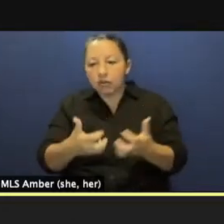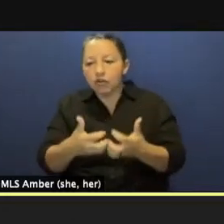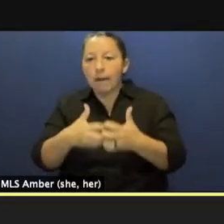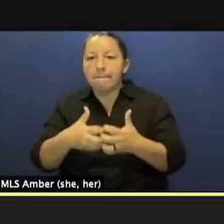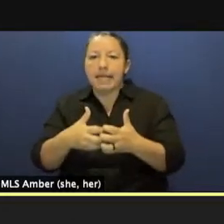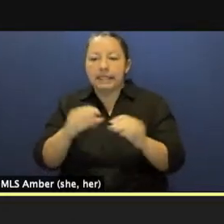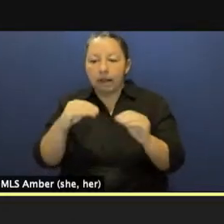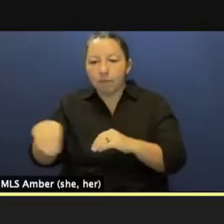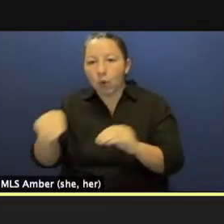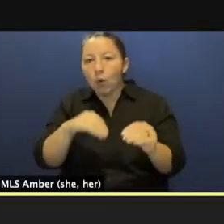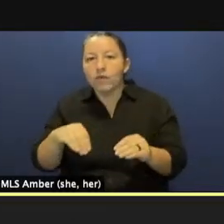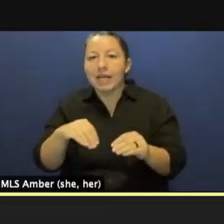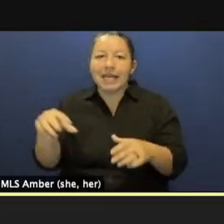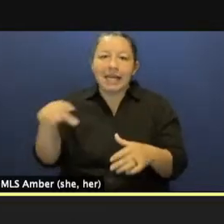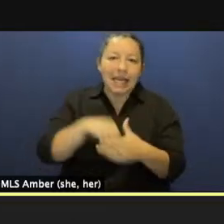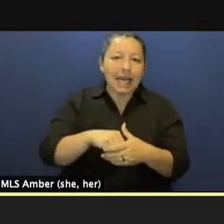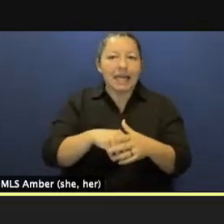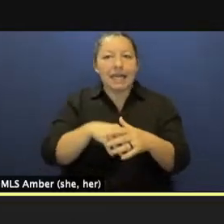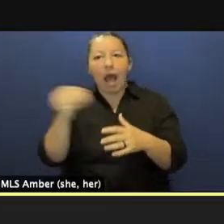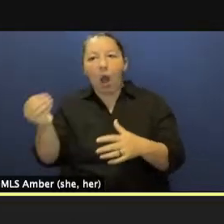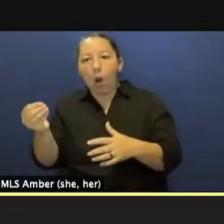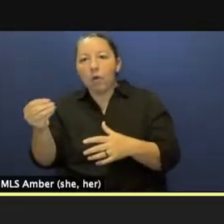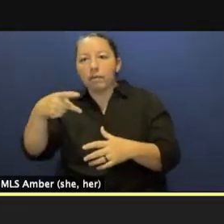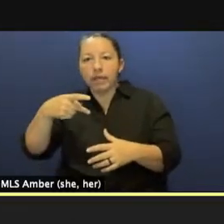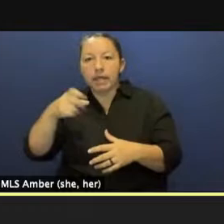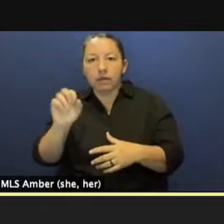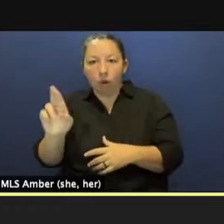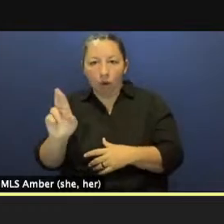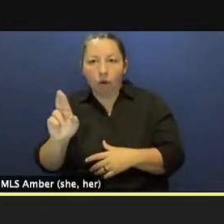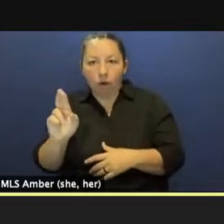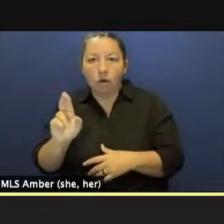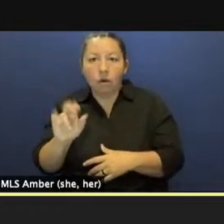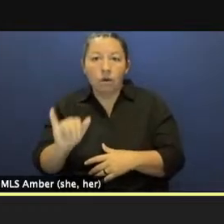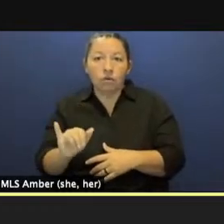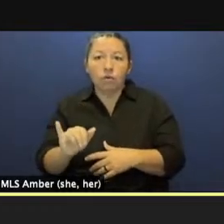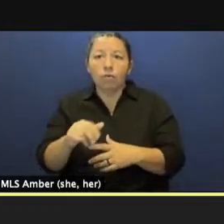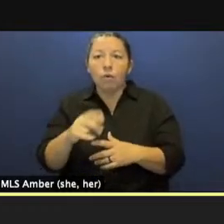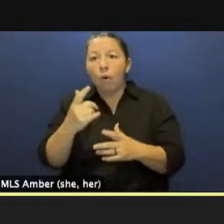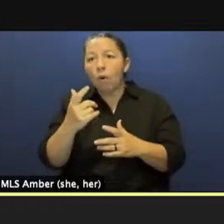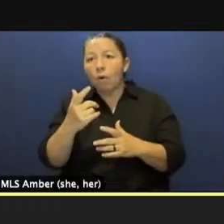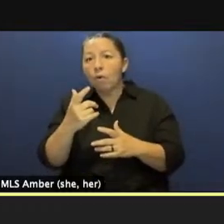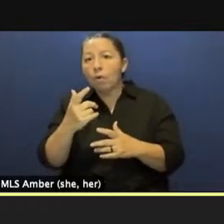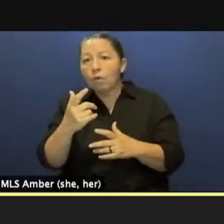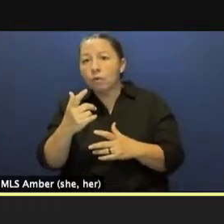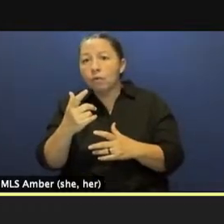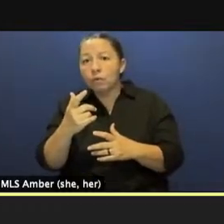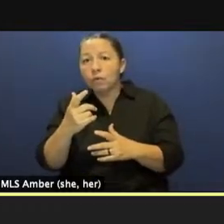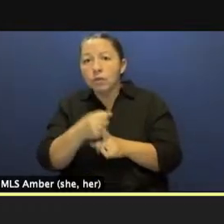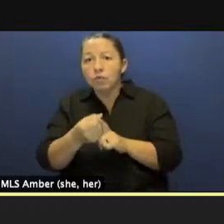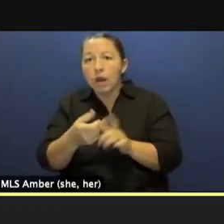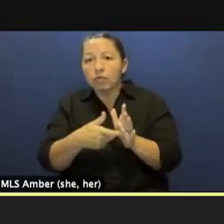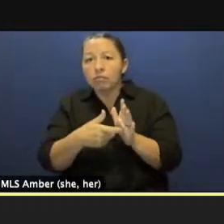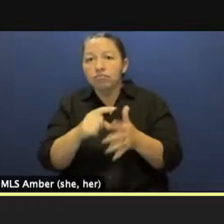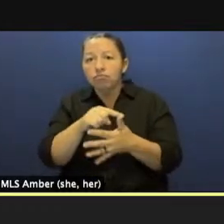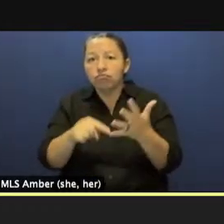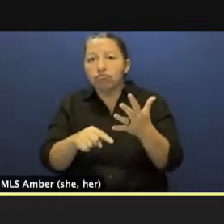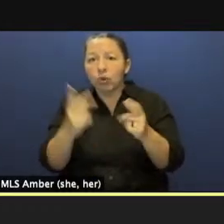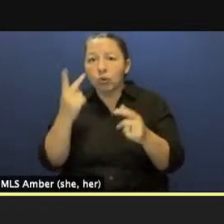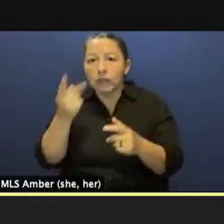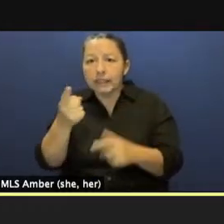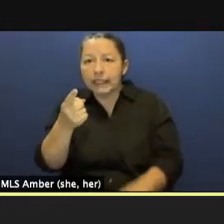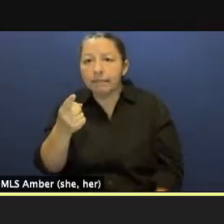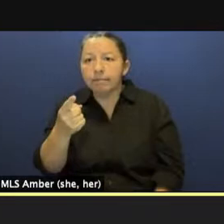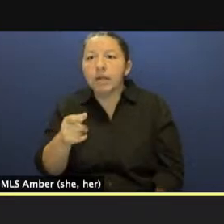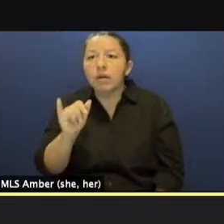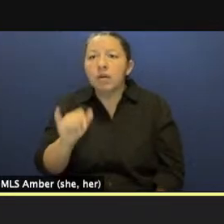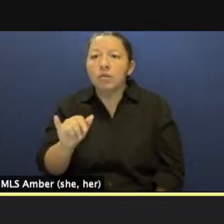getting out of the PSR. And so those 2 parameters, as you can see there, nominally 70 hours at this time, 12 hours. Those are